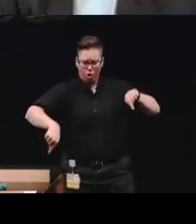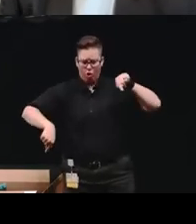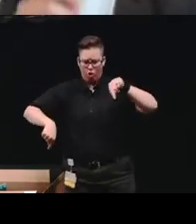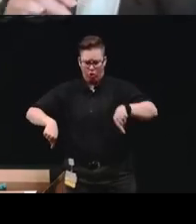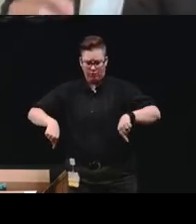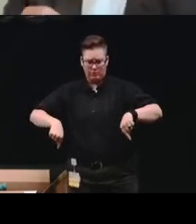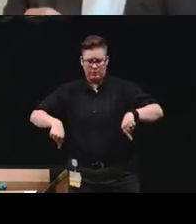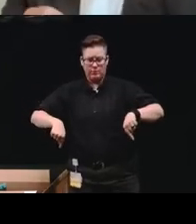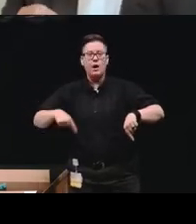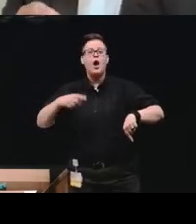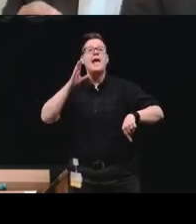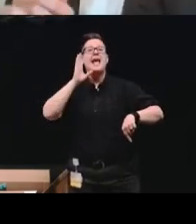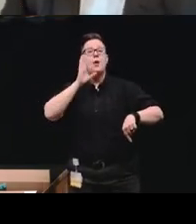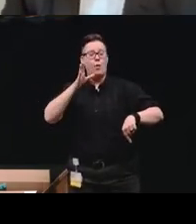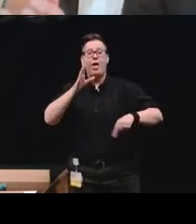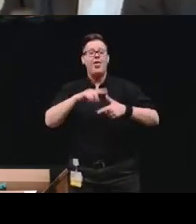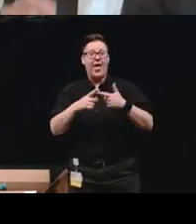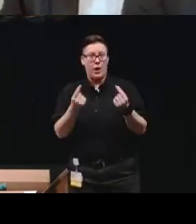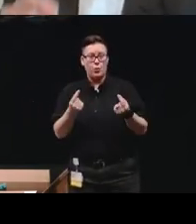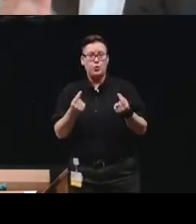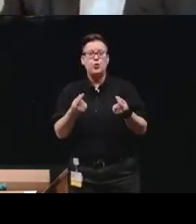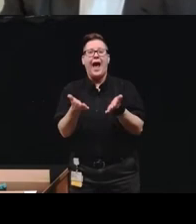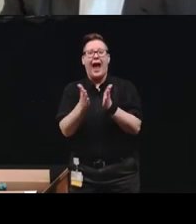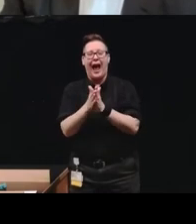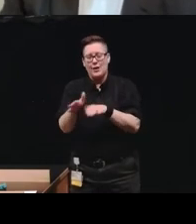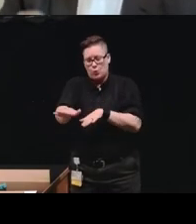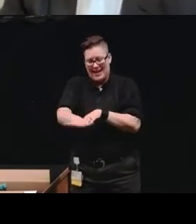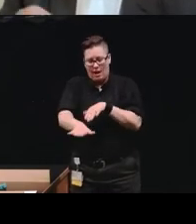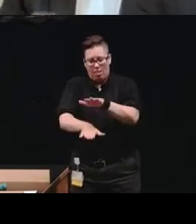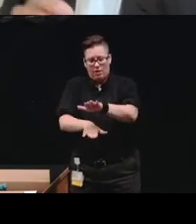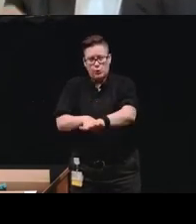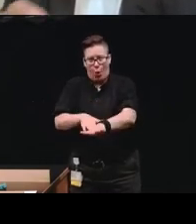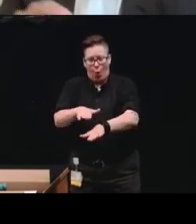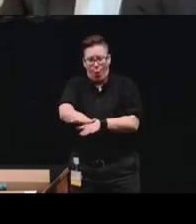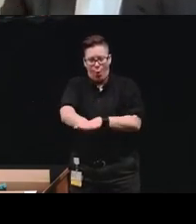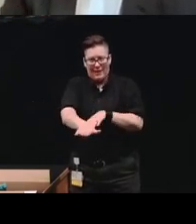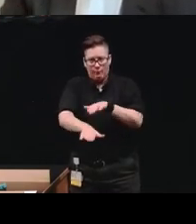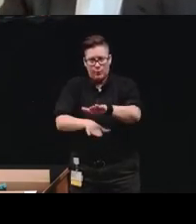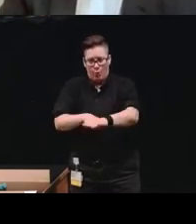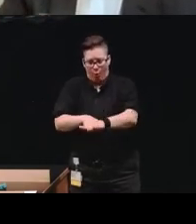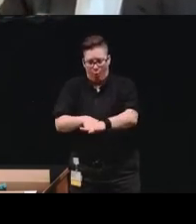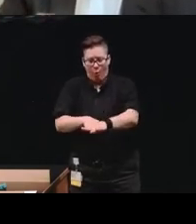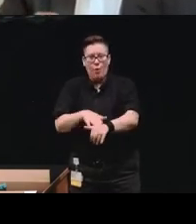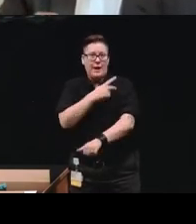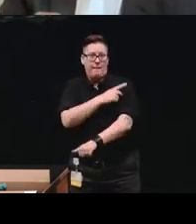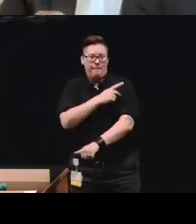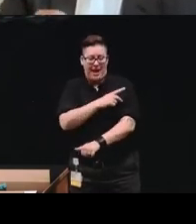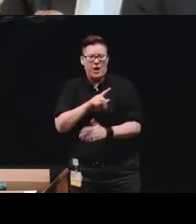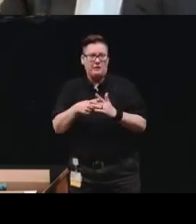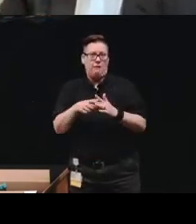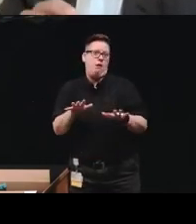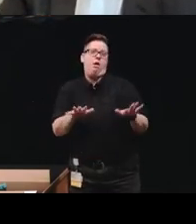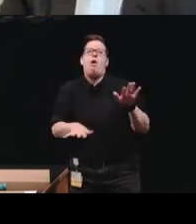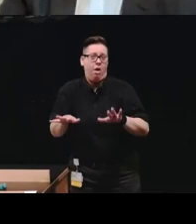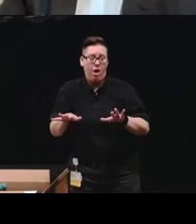nonspecific, is going to engage in heel to toe tandem gating. The patient initially falls over slightly,